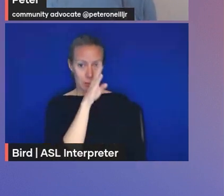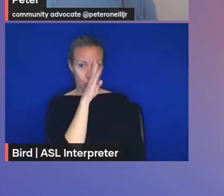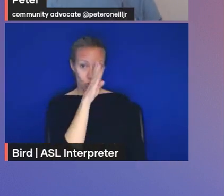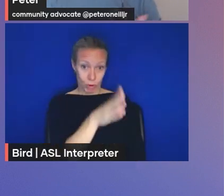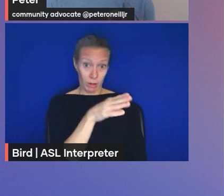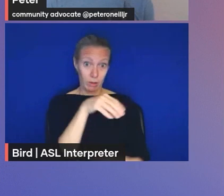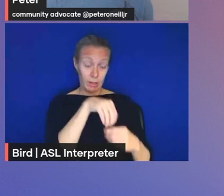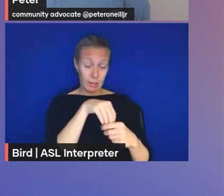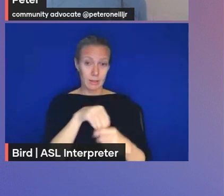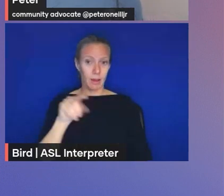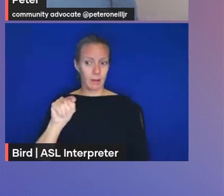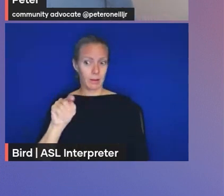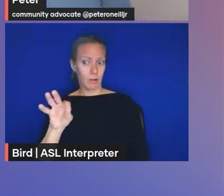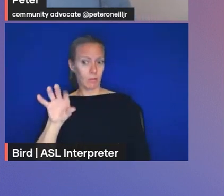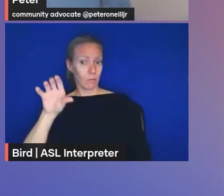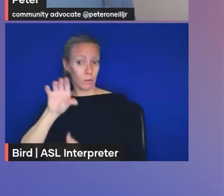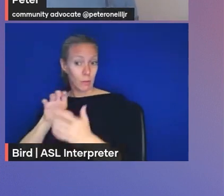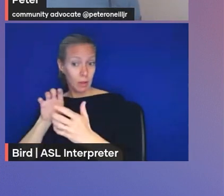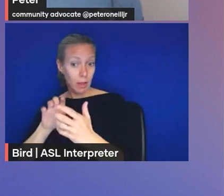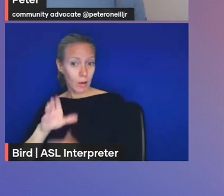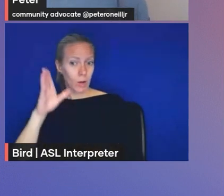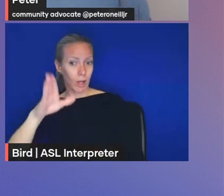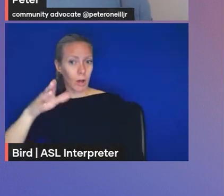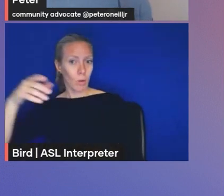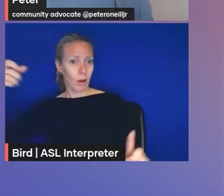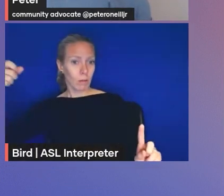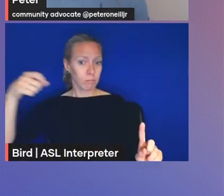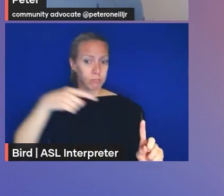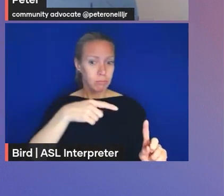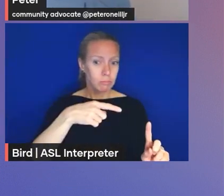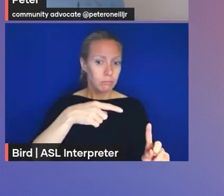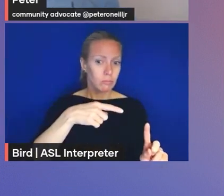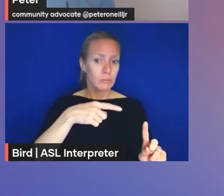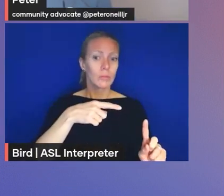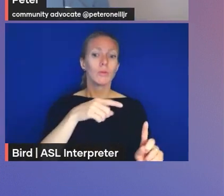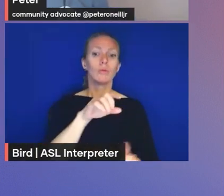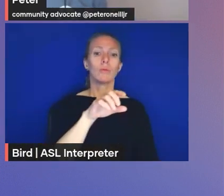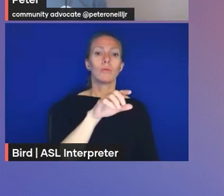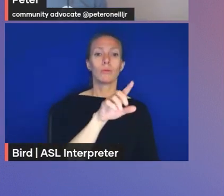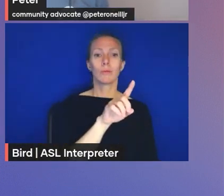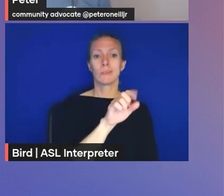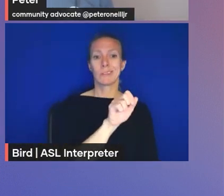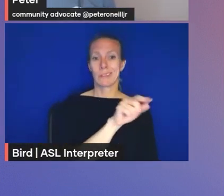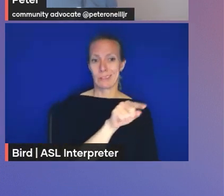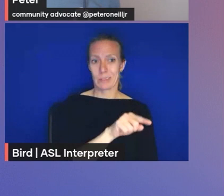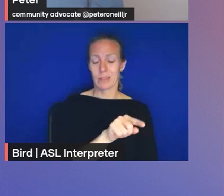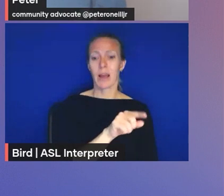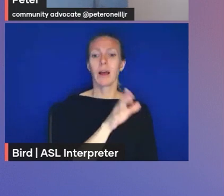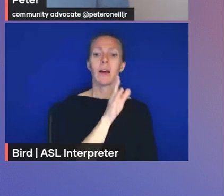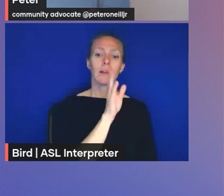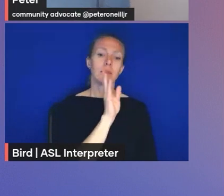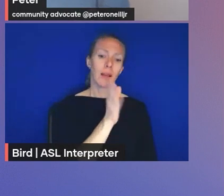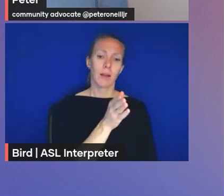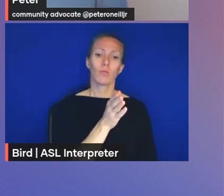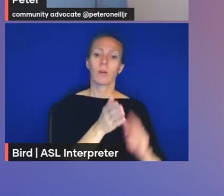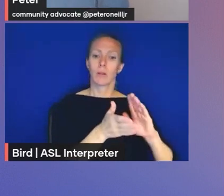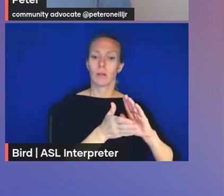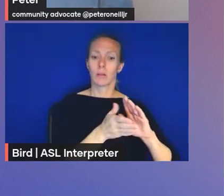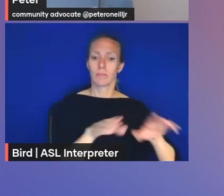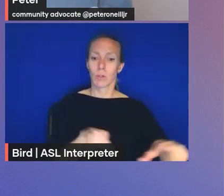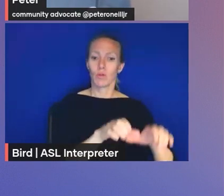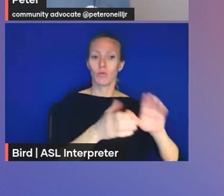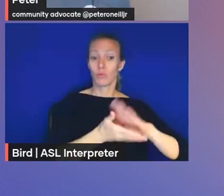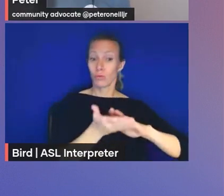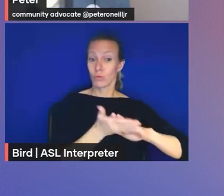Terraform Cloud, it's going to reach out to Styra DAS and do that and do the run task to evaluate that